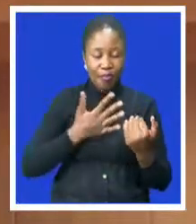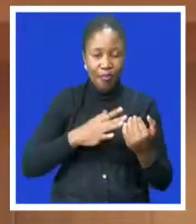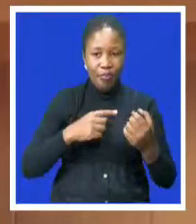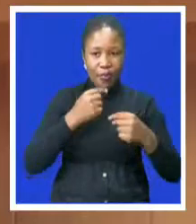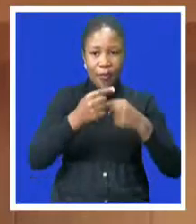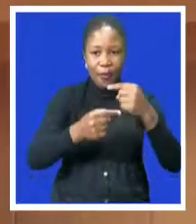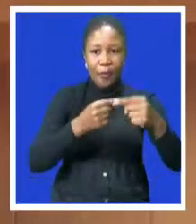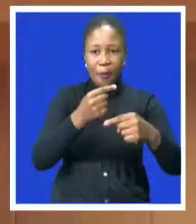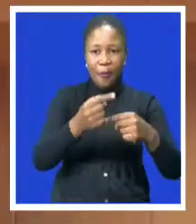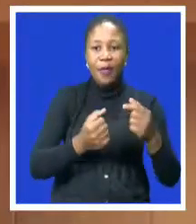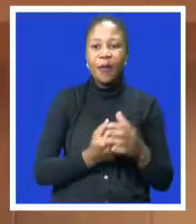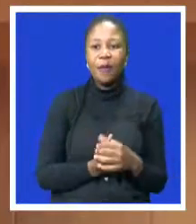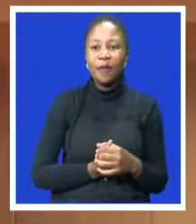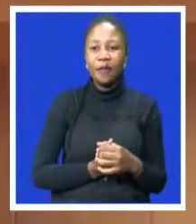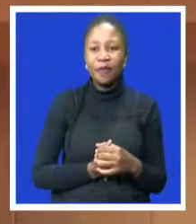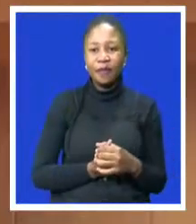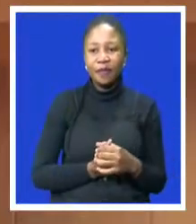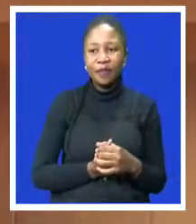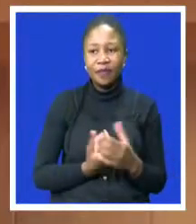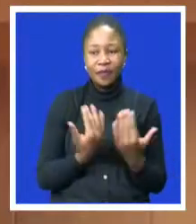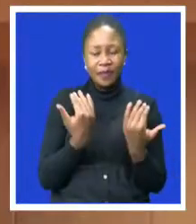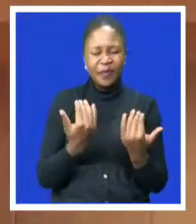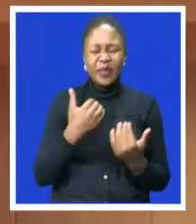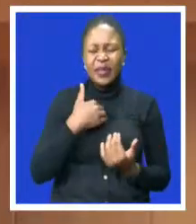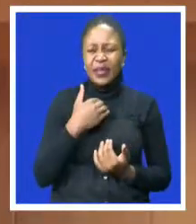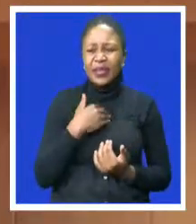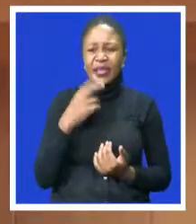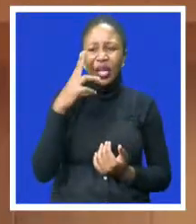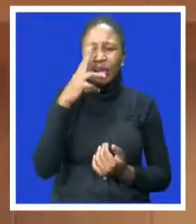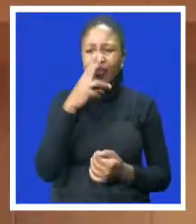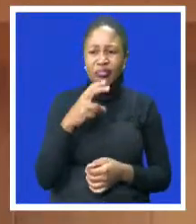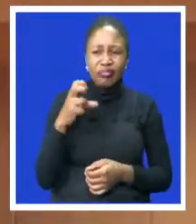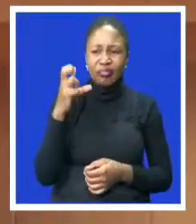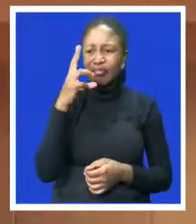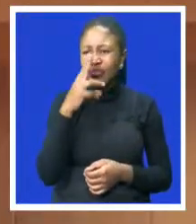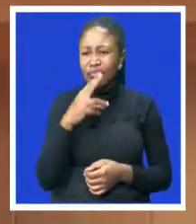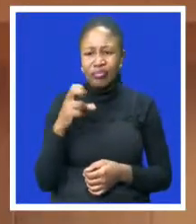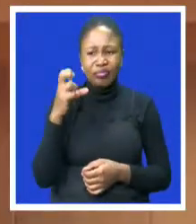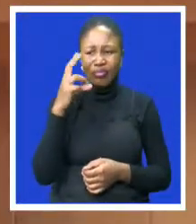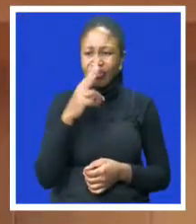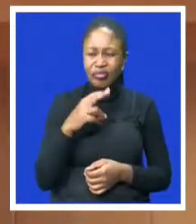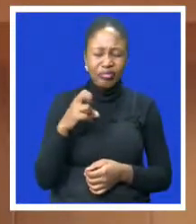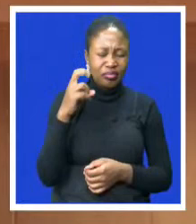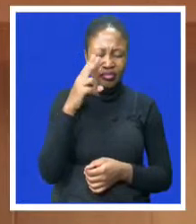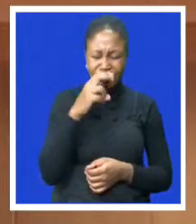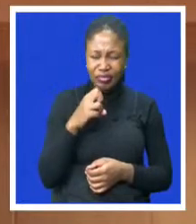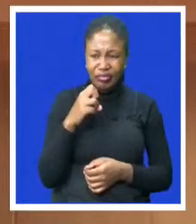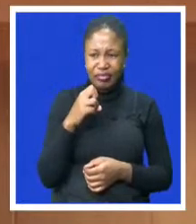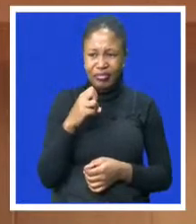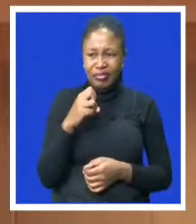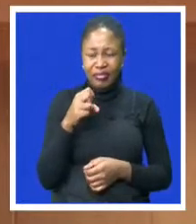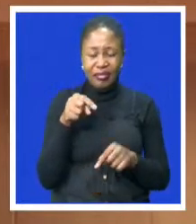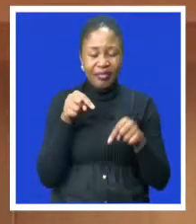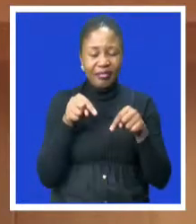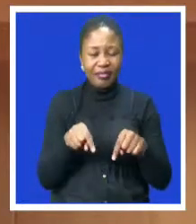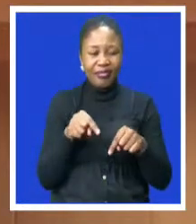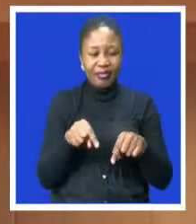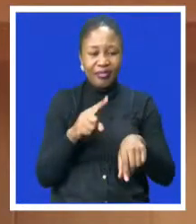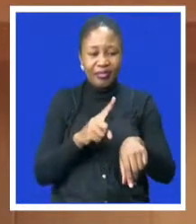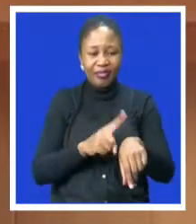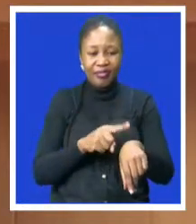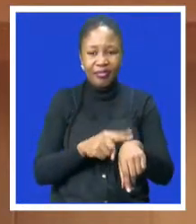I have been talking and talking. Now, dear Lena, it's your time. I want